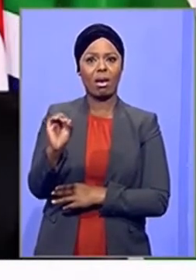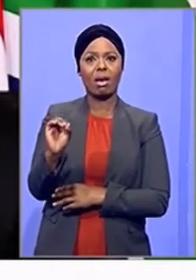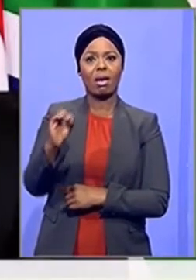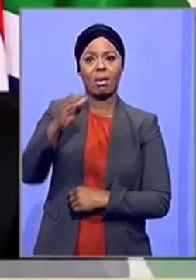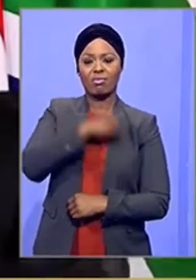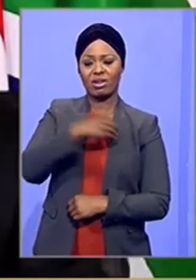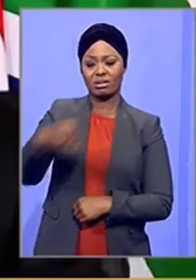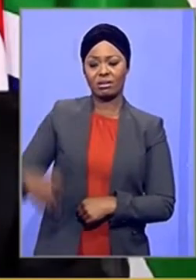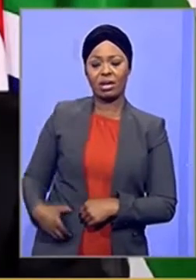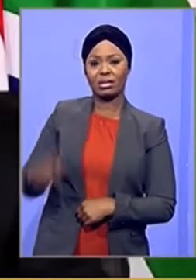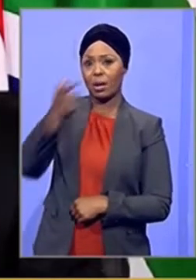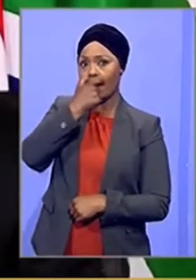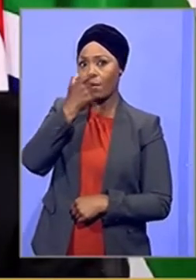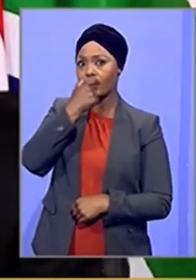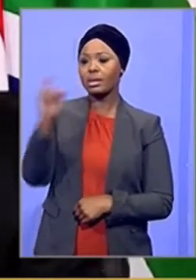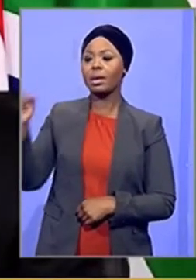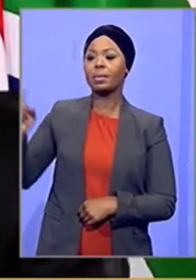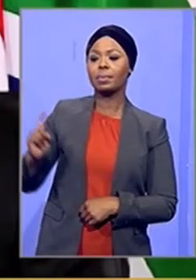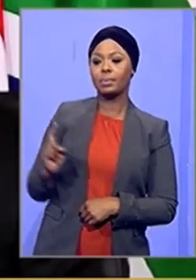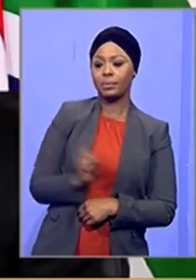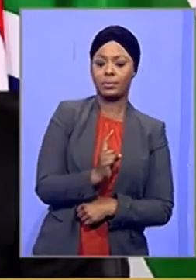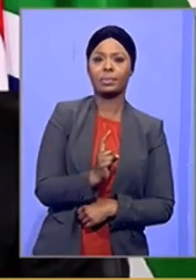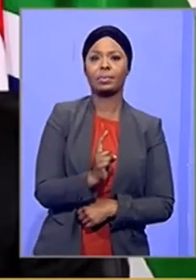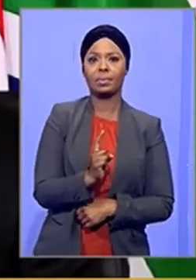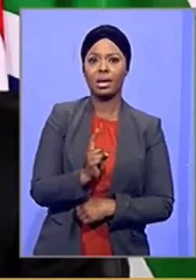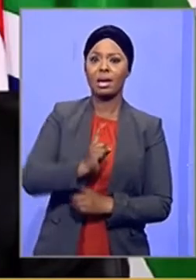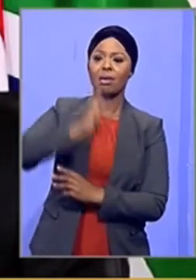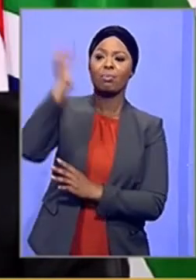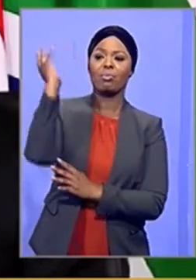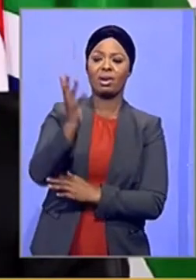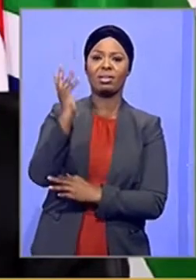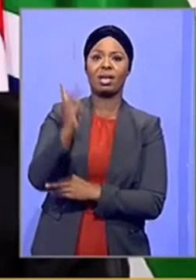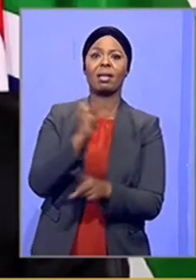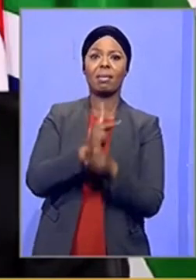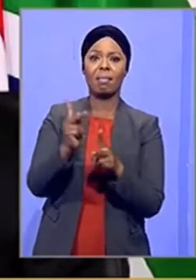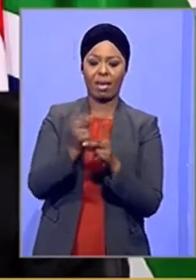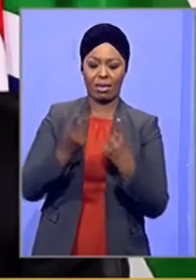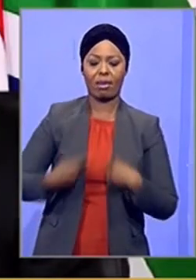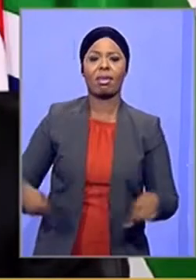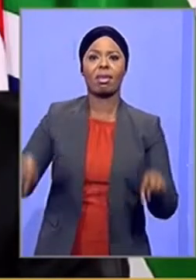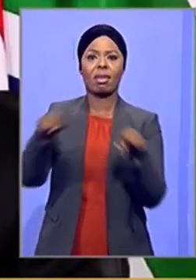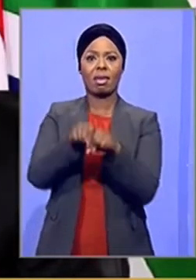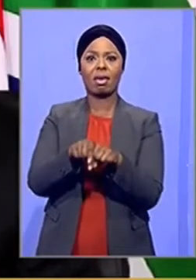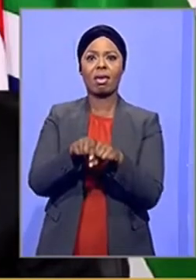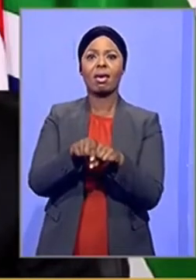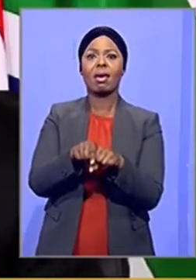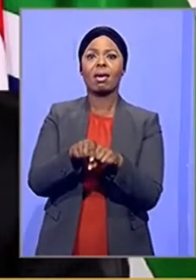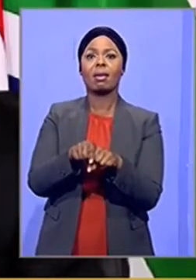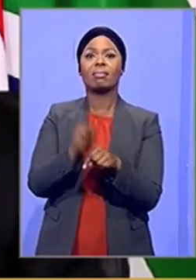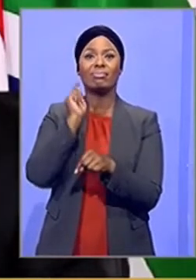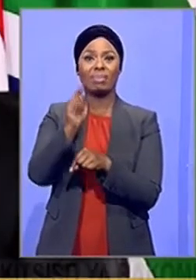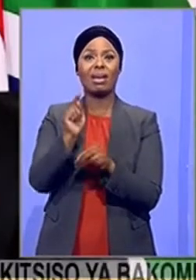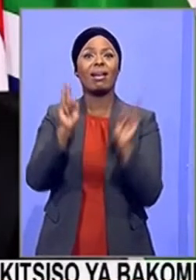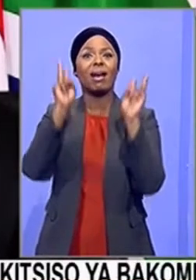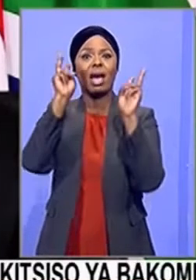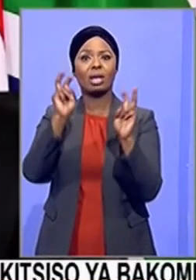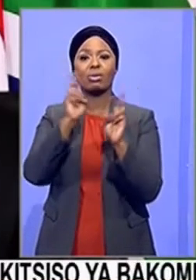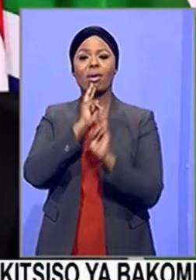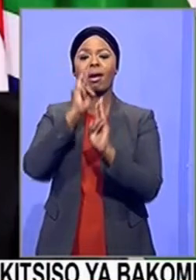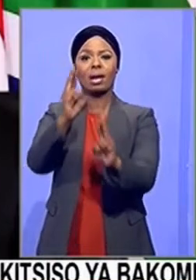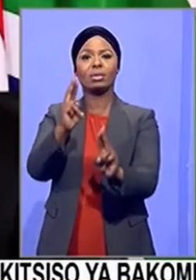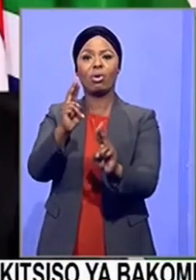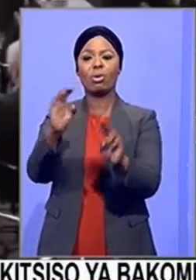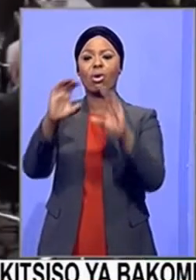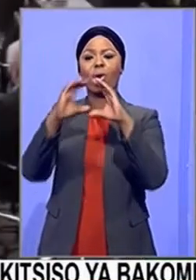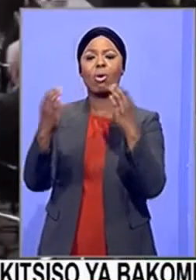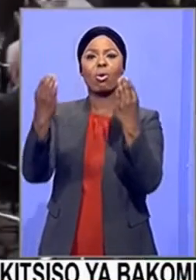House and present our plan on how we're going to respond to the Zondo